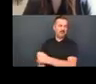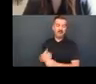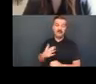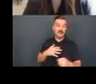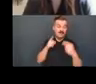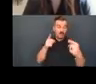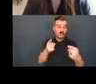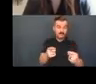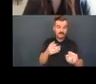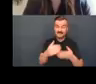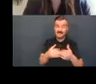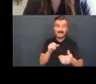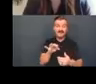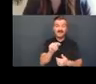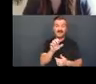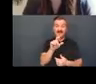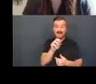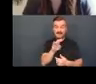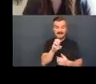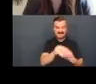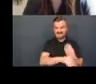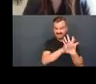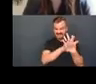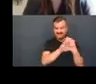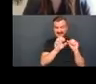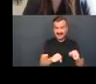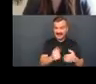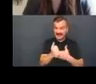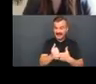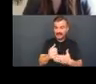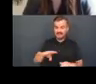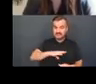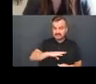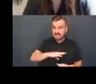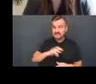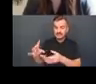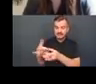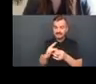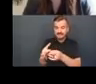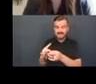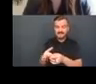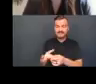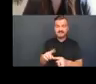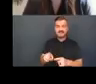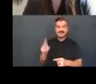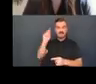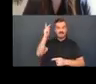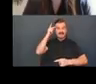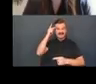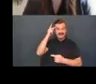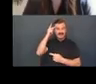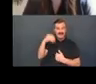that even if telemedicine can meet the demand for relational adequacy, it risks failing the political standard of care